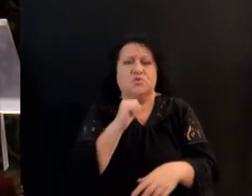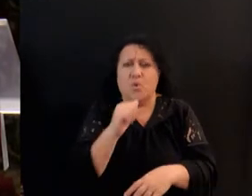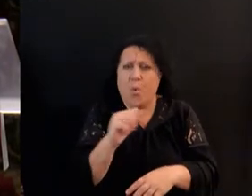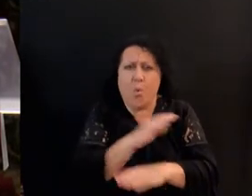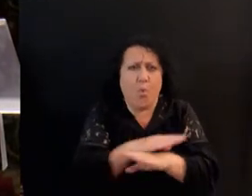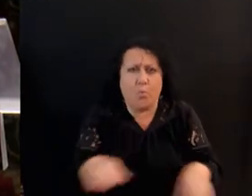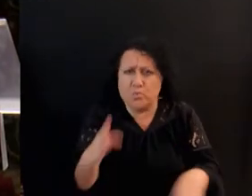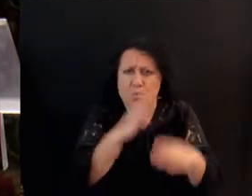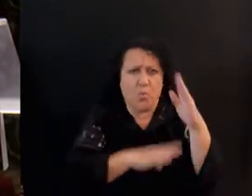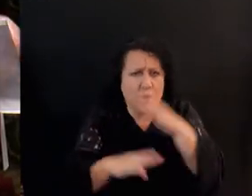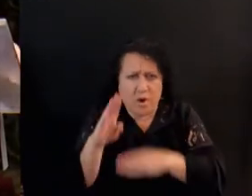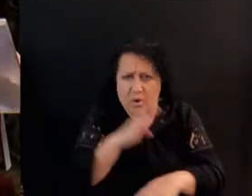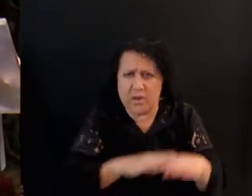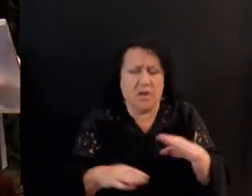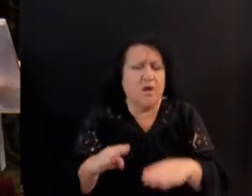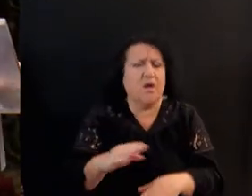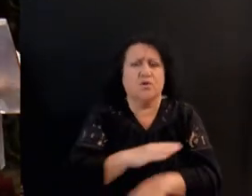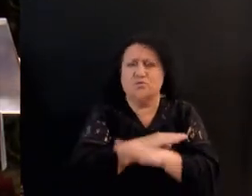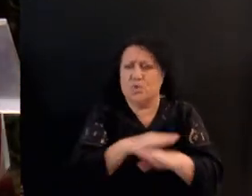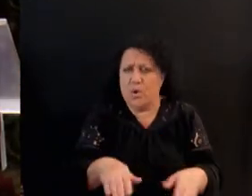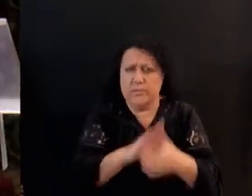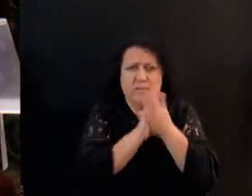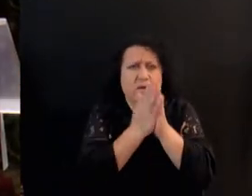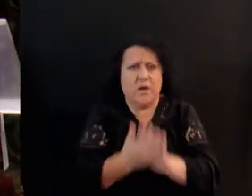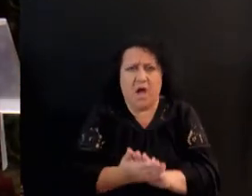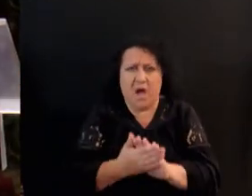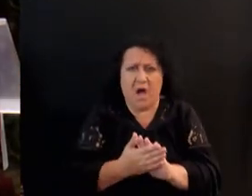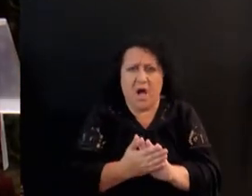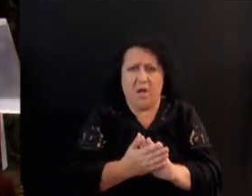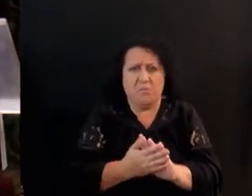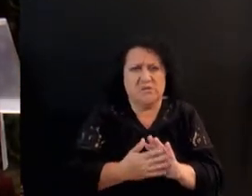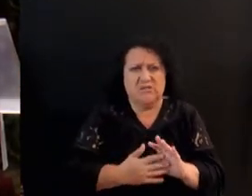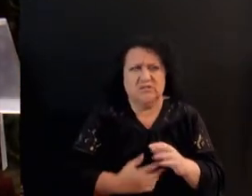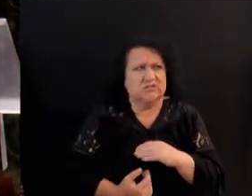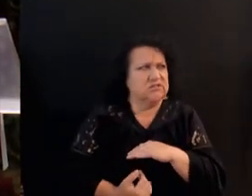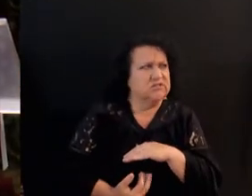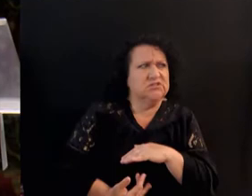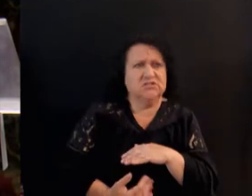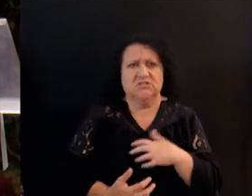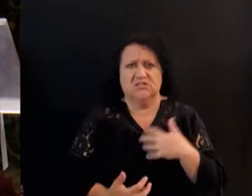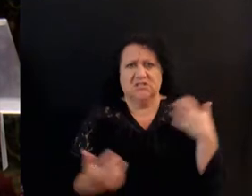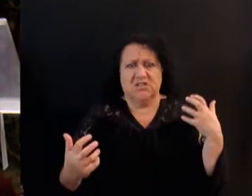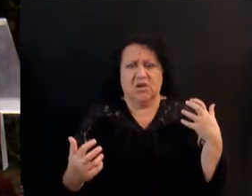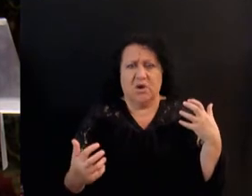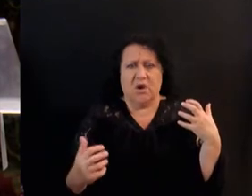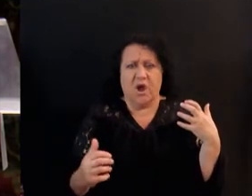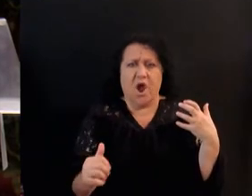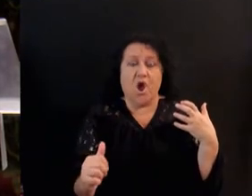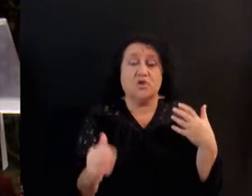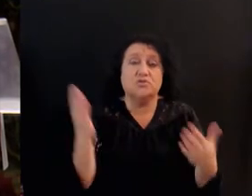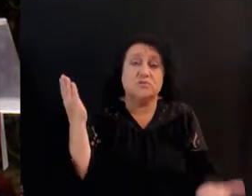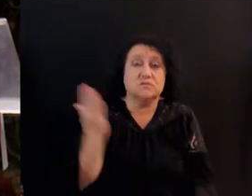or displeased or angry. Quit comparing yourselves to others for any reason. The psalmist says, don't